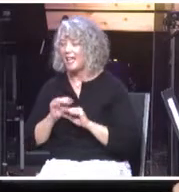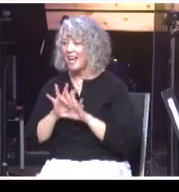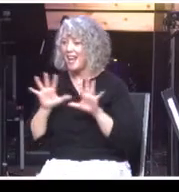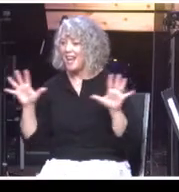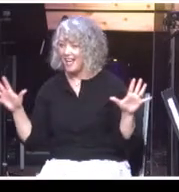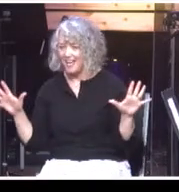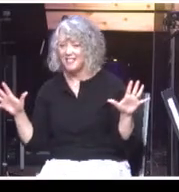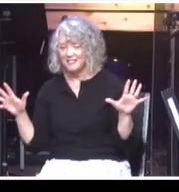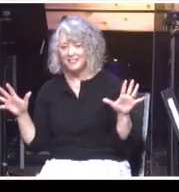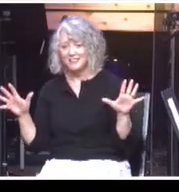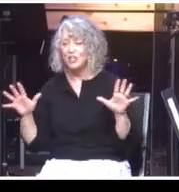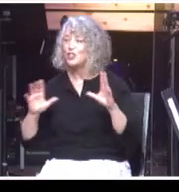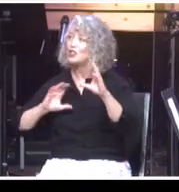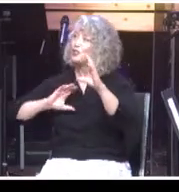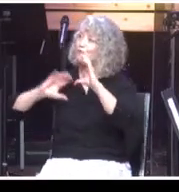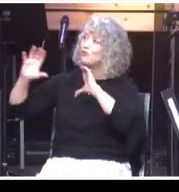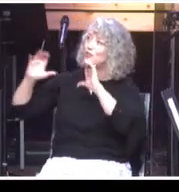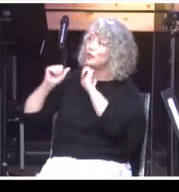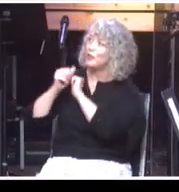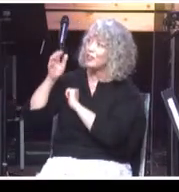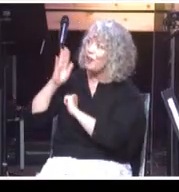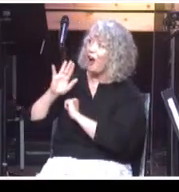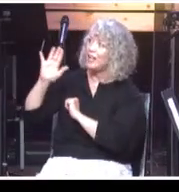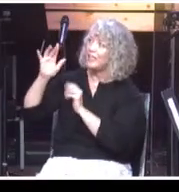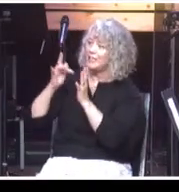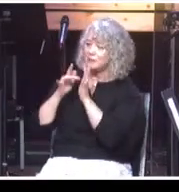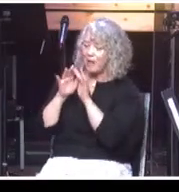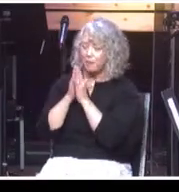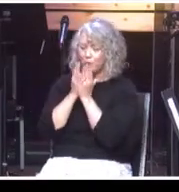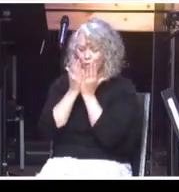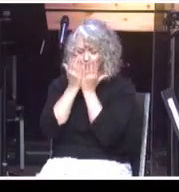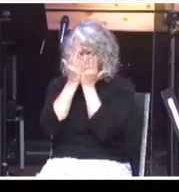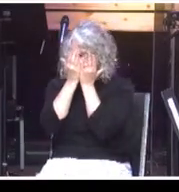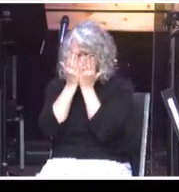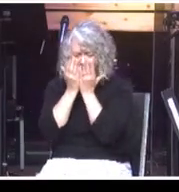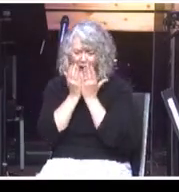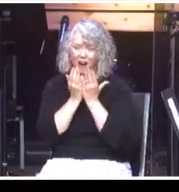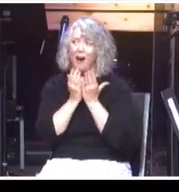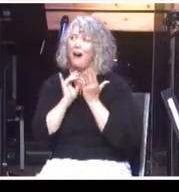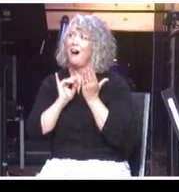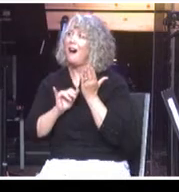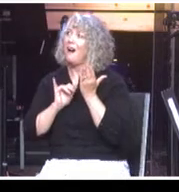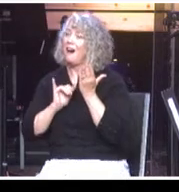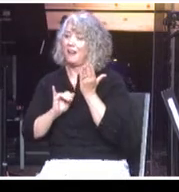In communion with God, in his word, the Lord gives